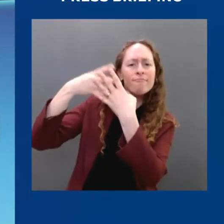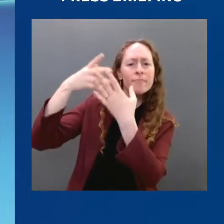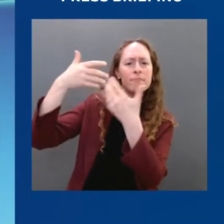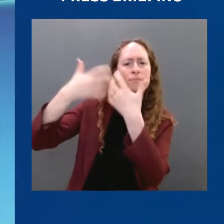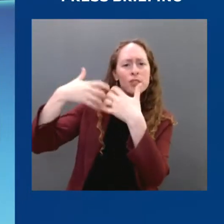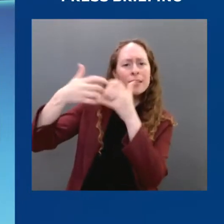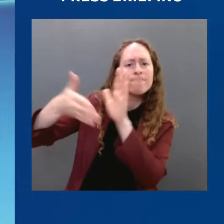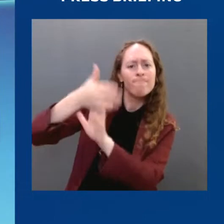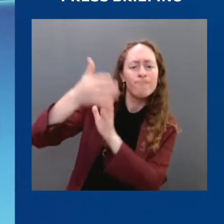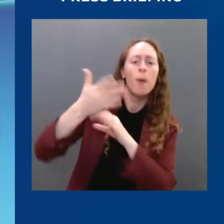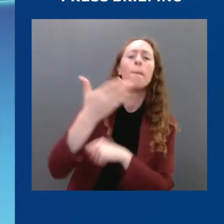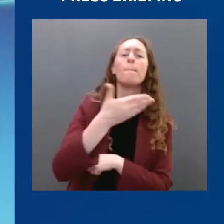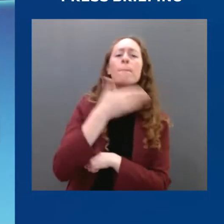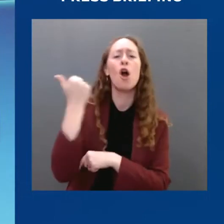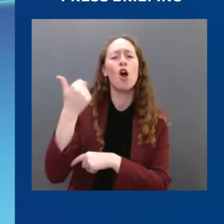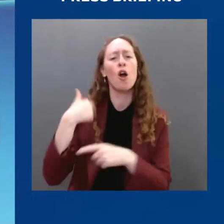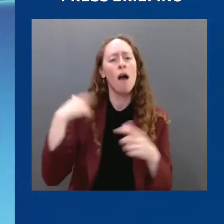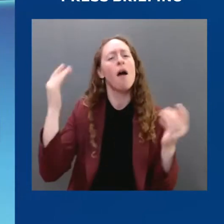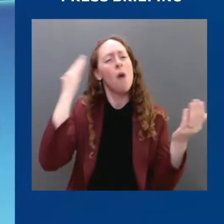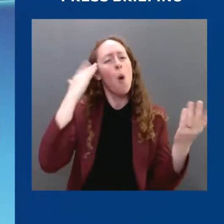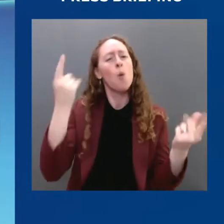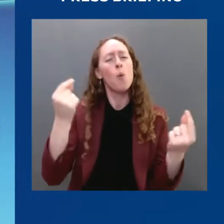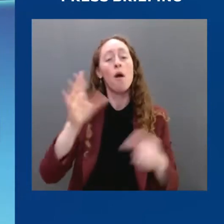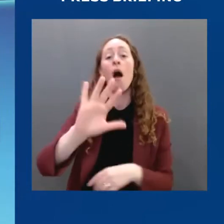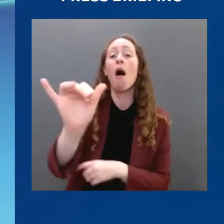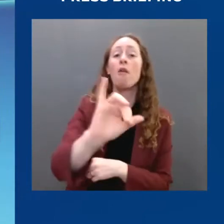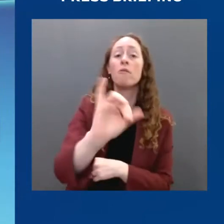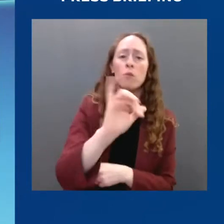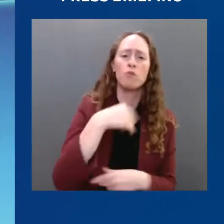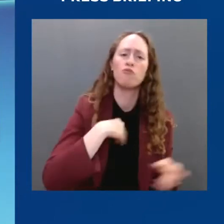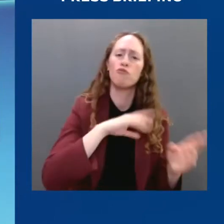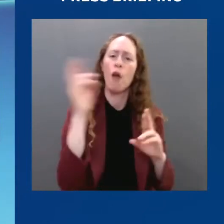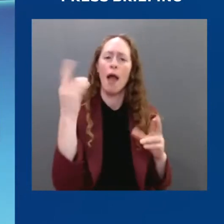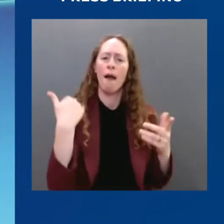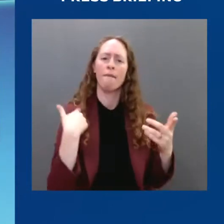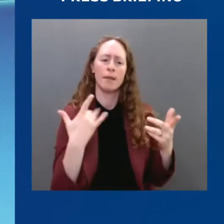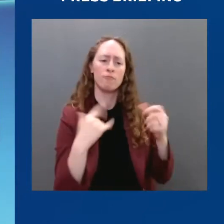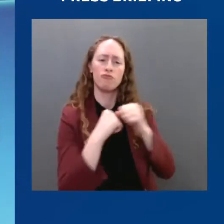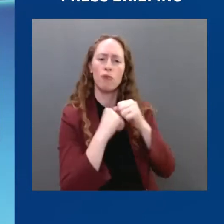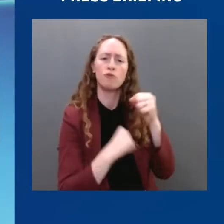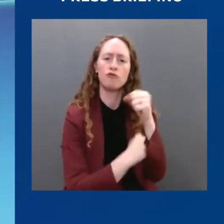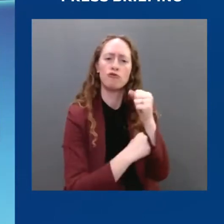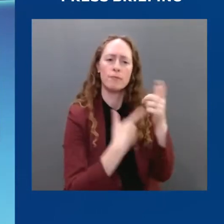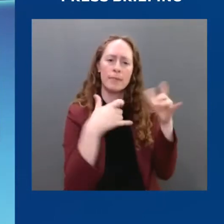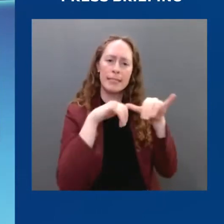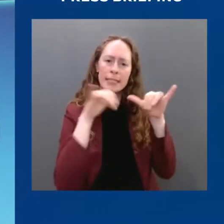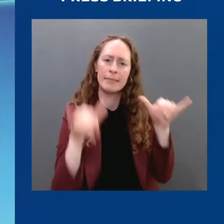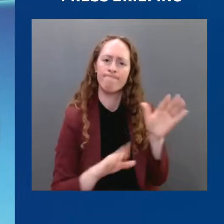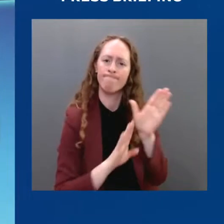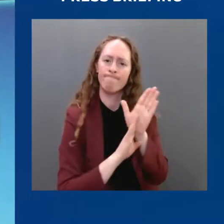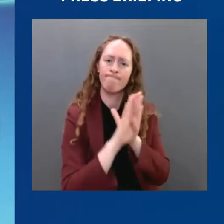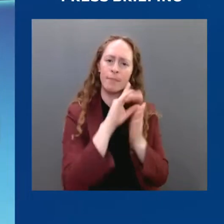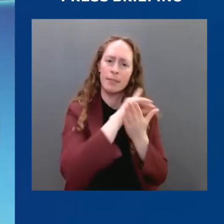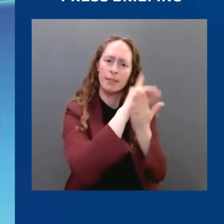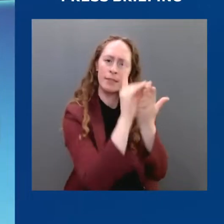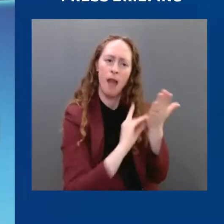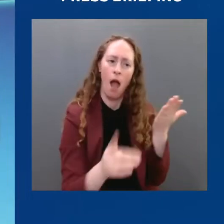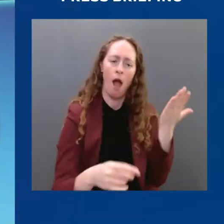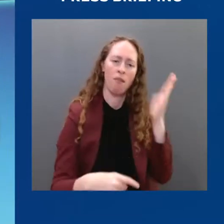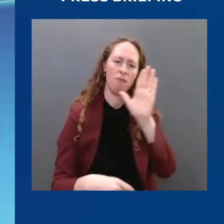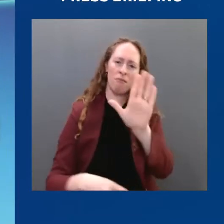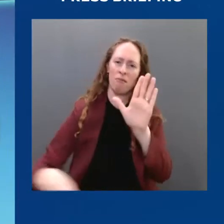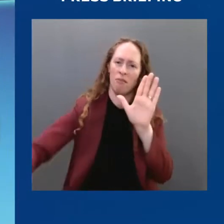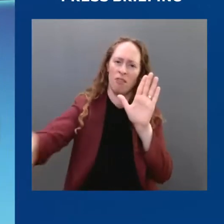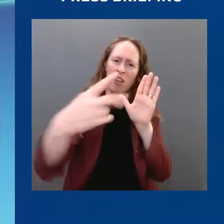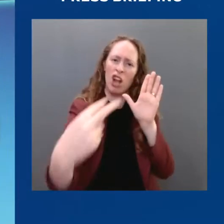these tools widely available and easily accessible. Dr. Fauci will discuss in much greater detail, but